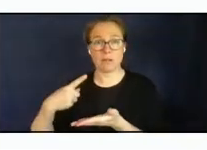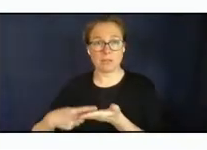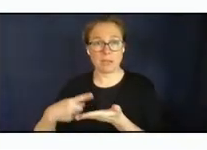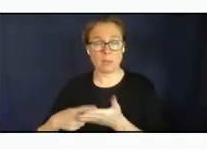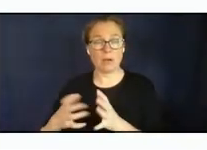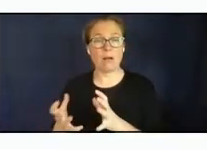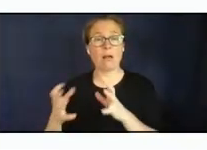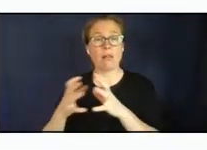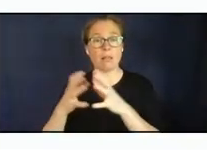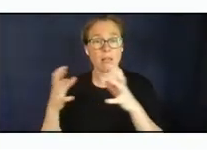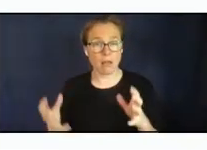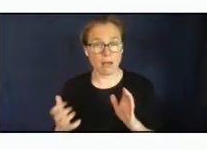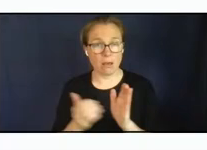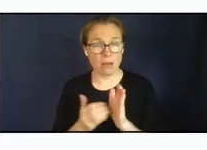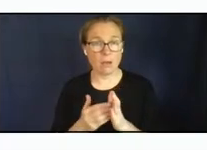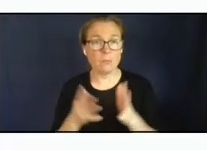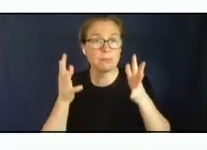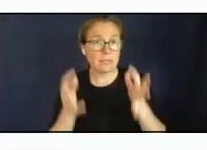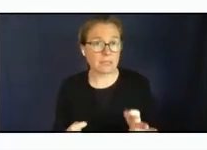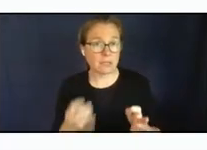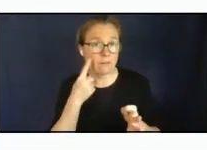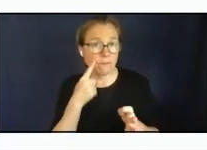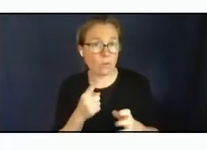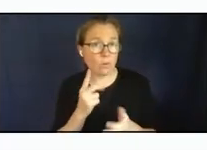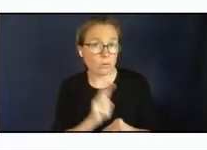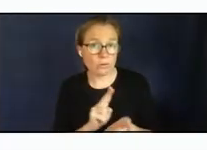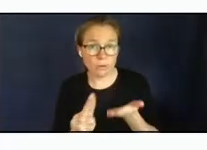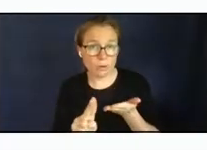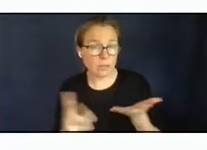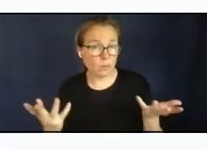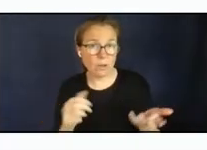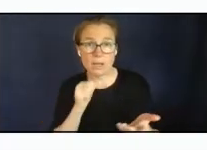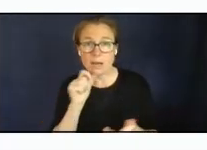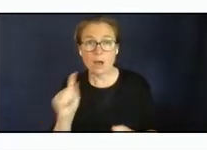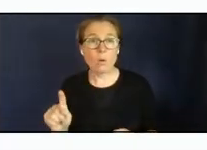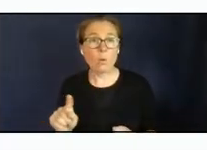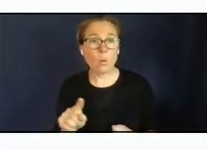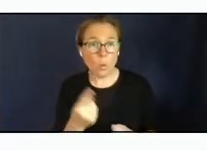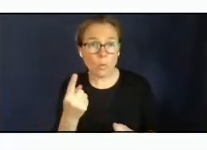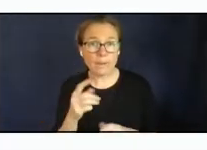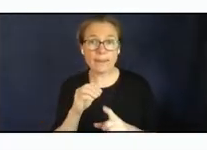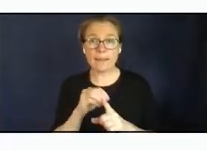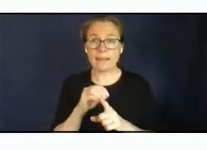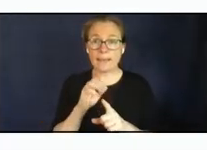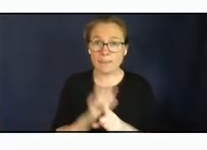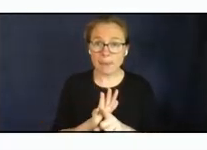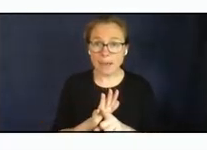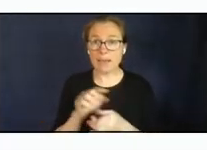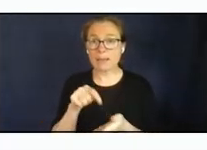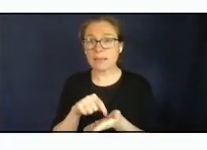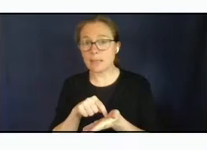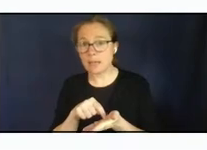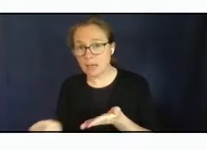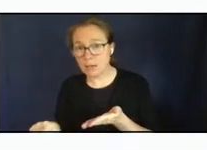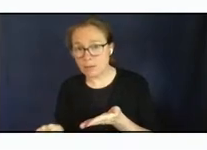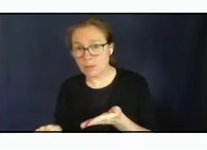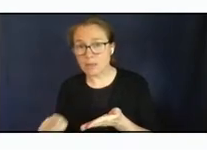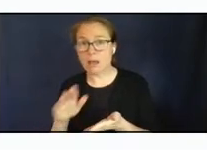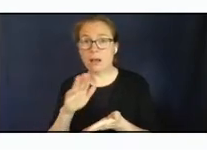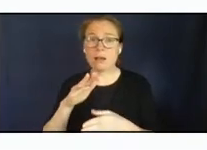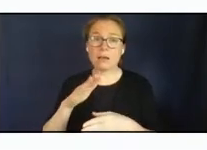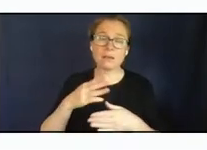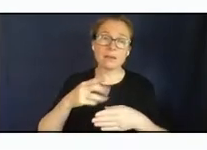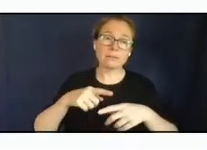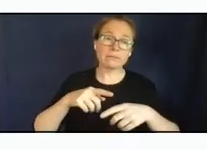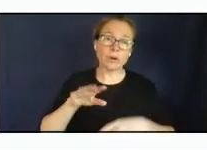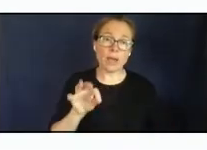for the university would be, it's not just this material impact if we were to do compensation on capital expenditures in FY22.